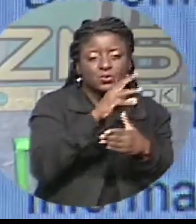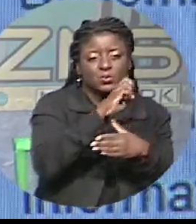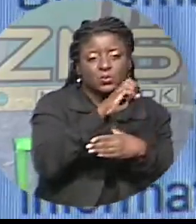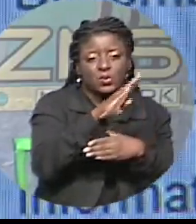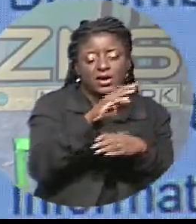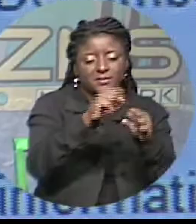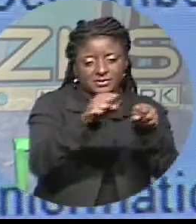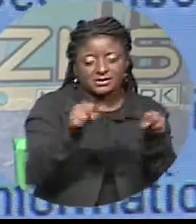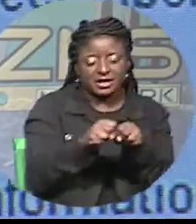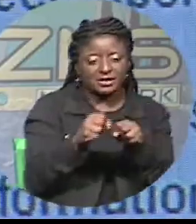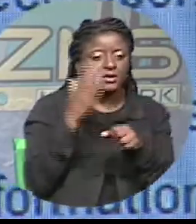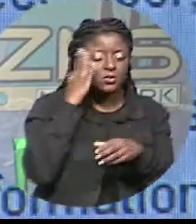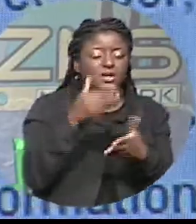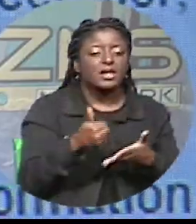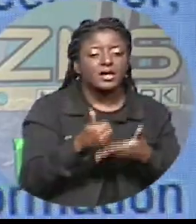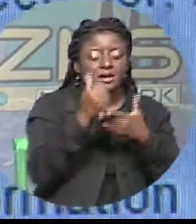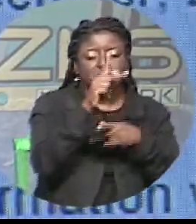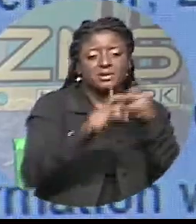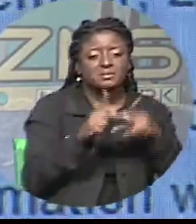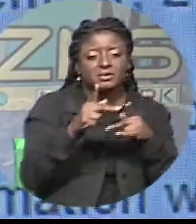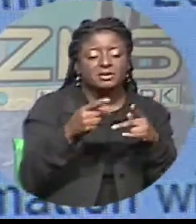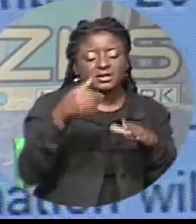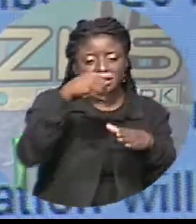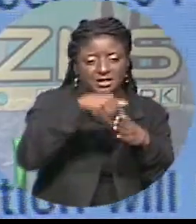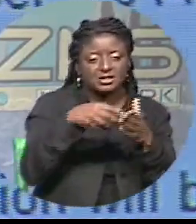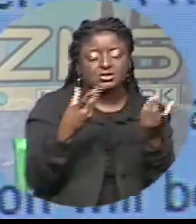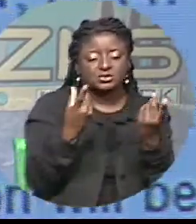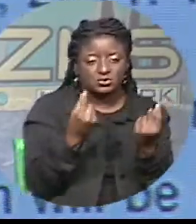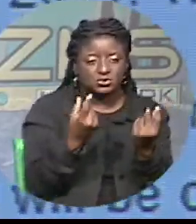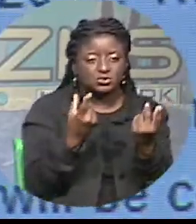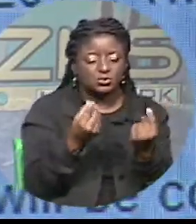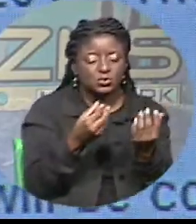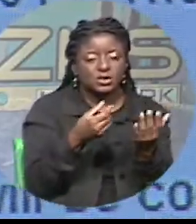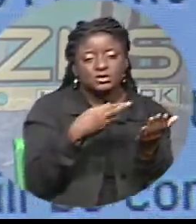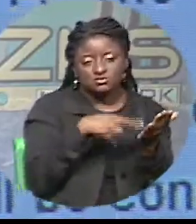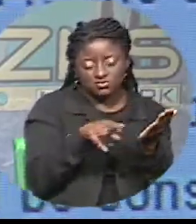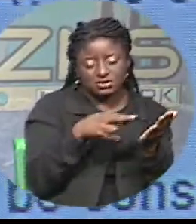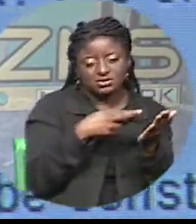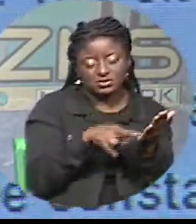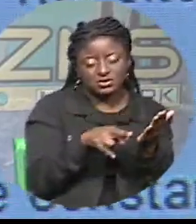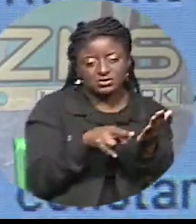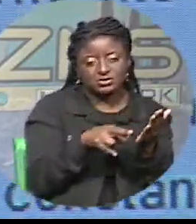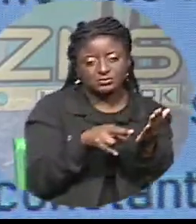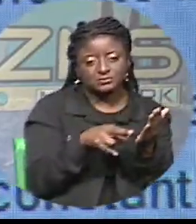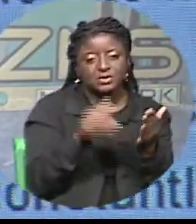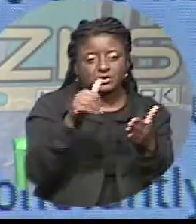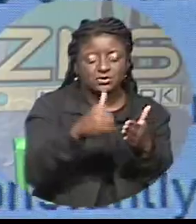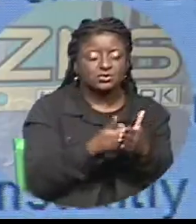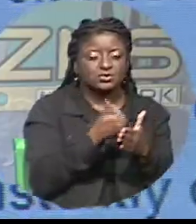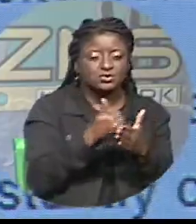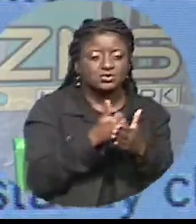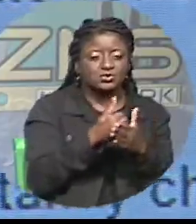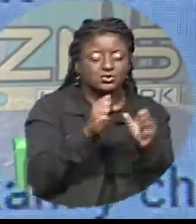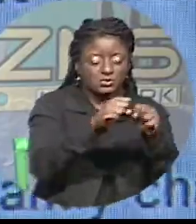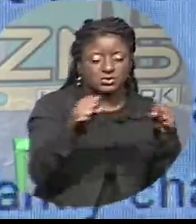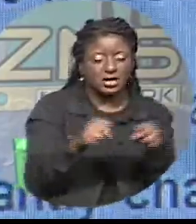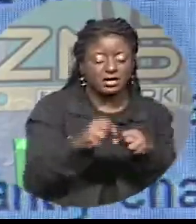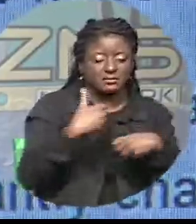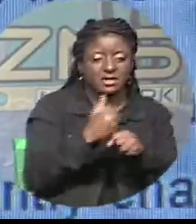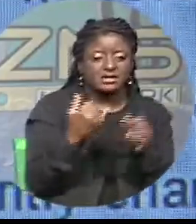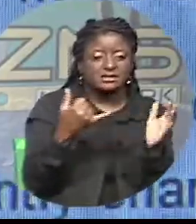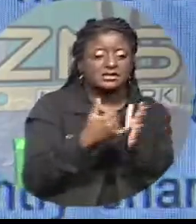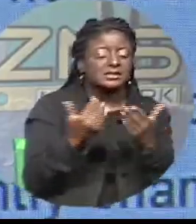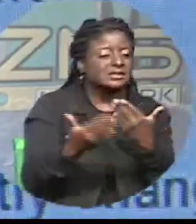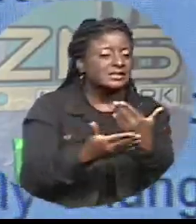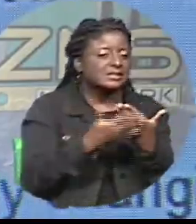doing research. Minister of State for Legal Affairs, the Honorable Damian Gomez, also commented that the new website will make it easier for